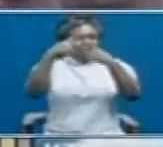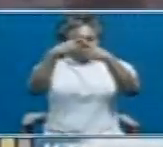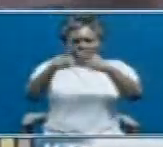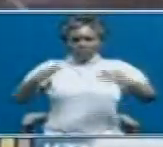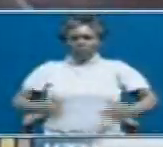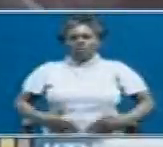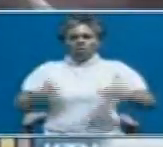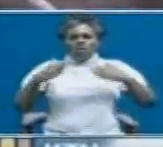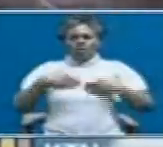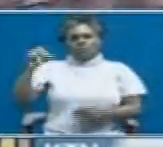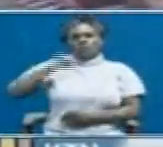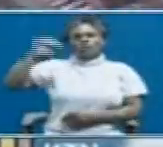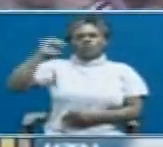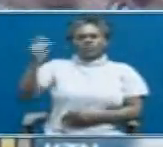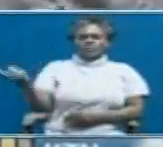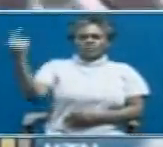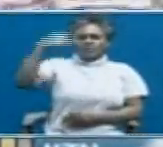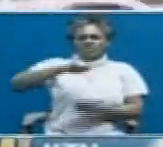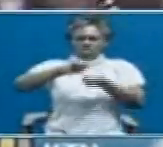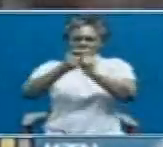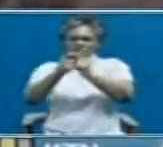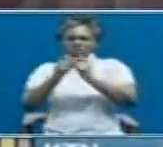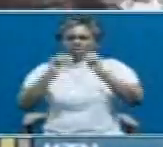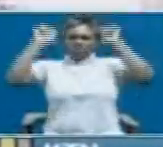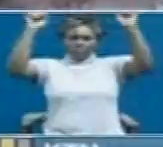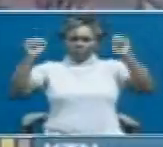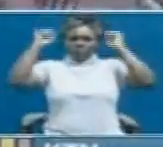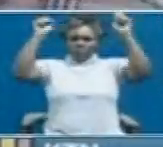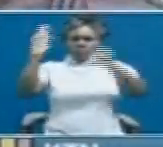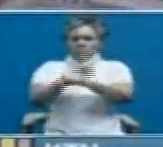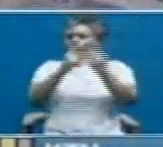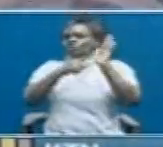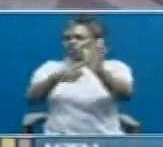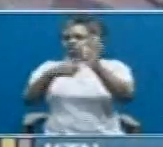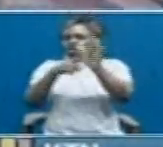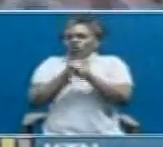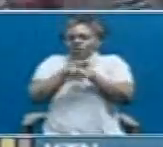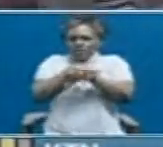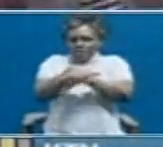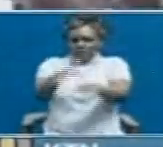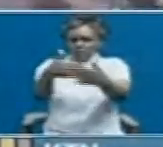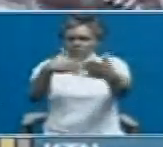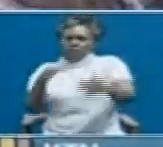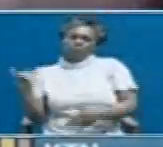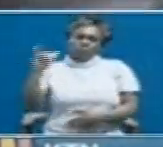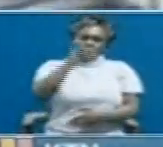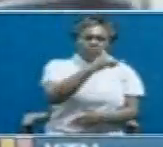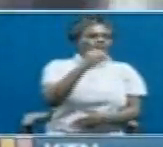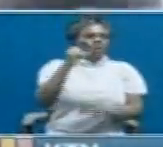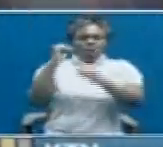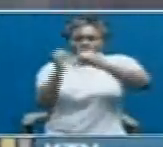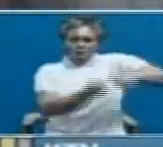Kajwang fellow politicians turned into a mini rally, choosing the occasion to show up their influence before leaving for Homa Bay.